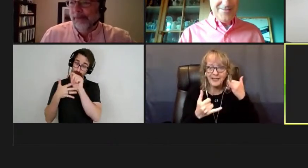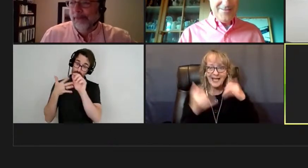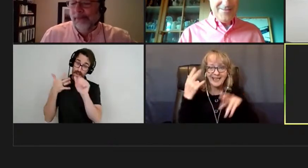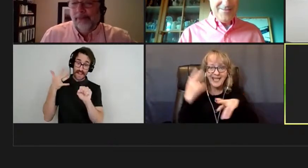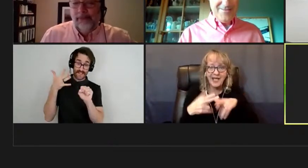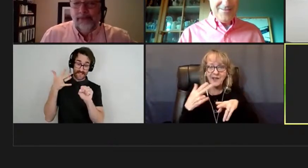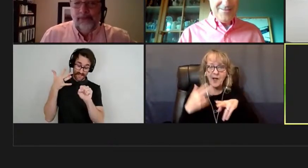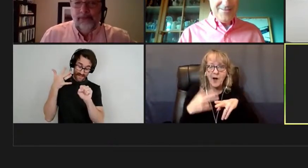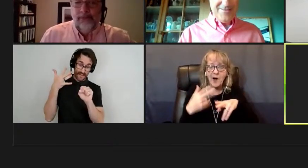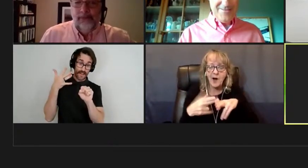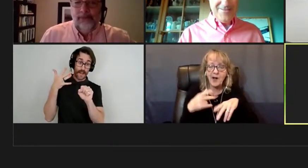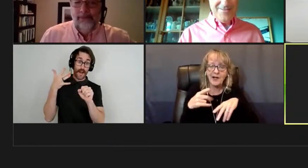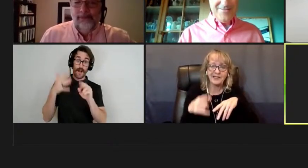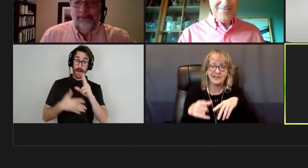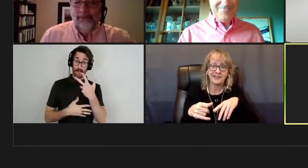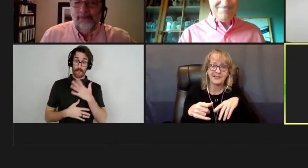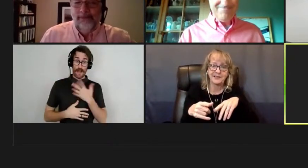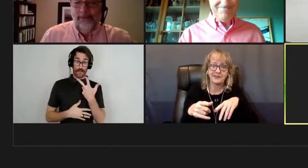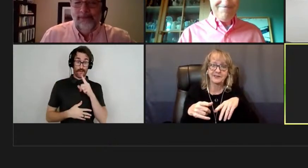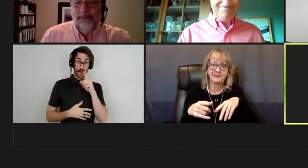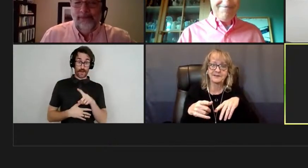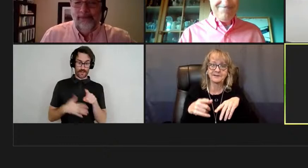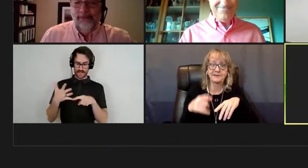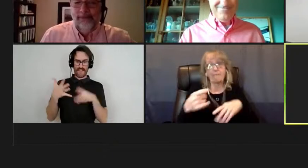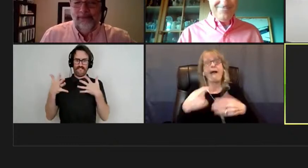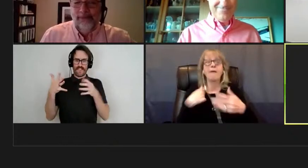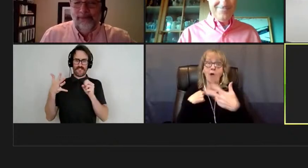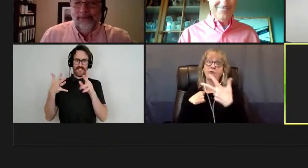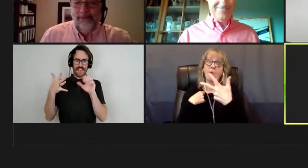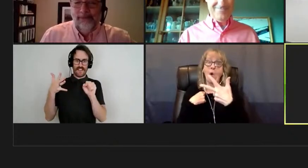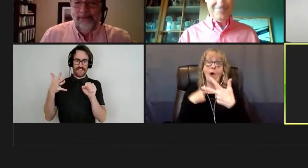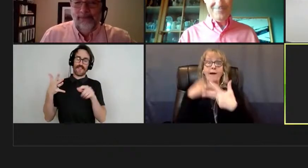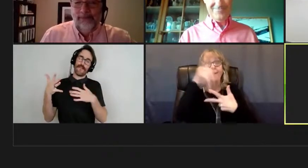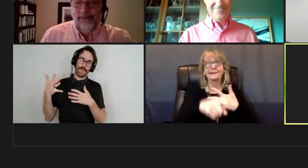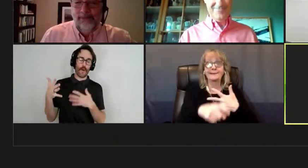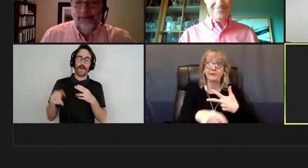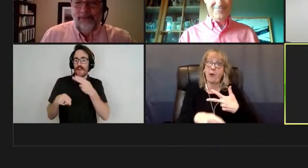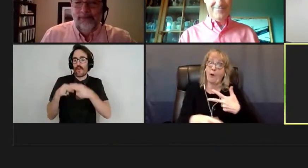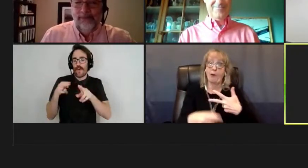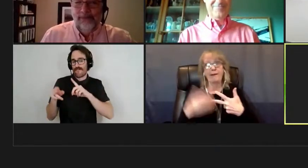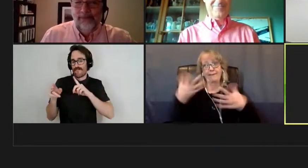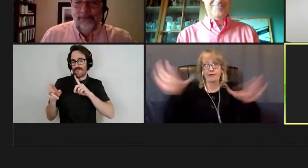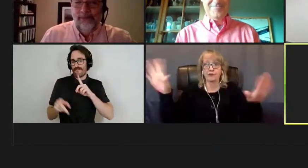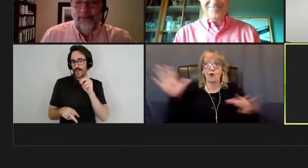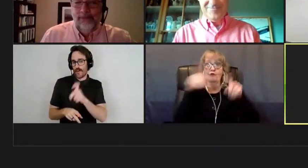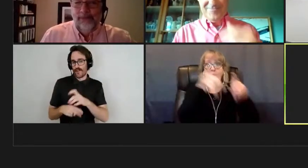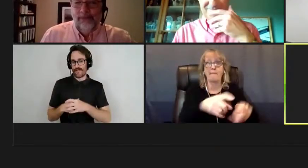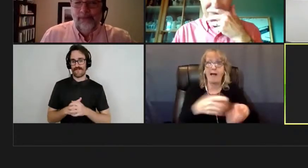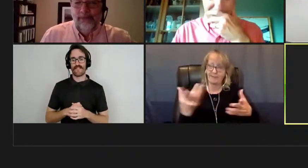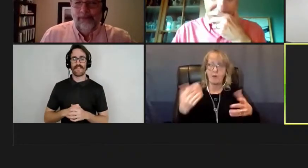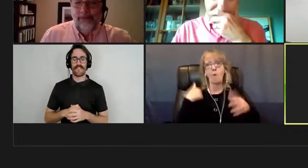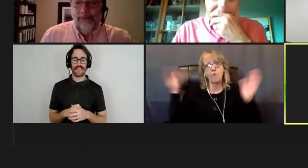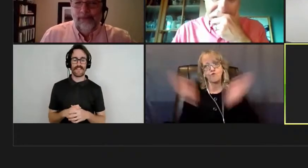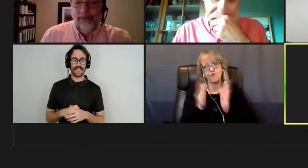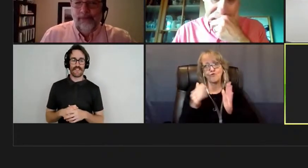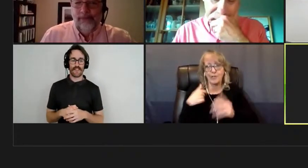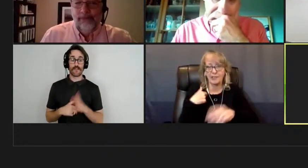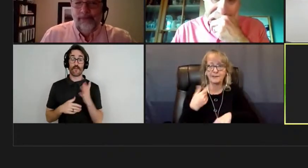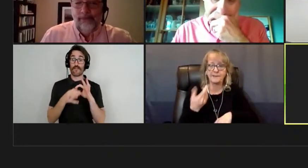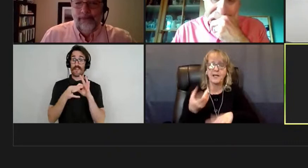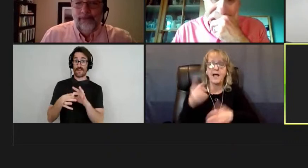asked like three of my questions. So this is going to be quick and dirty. So on that note, talking about amenities, and I'm thinking